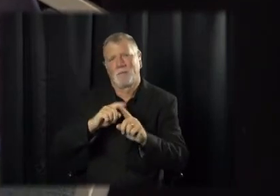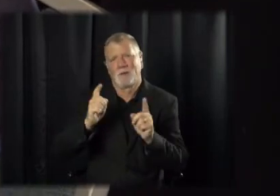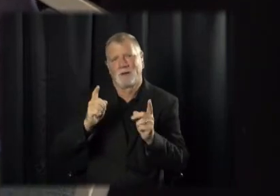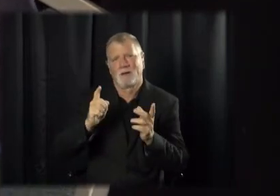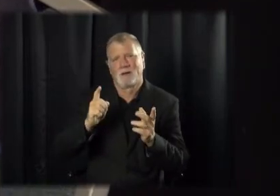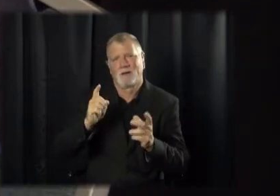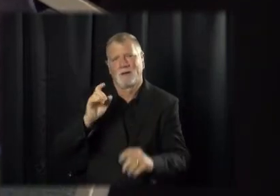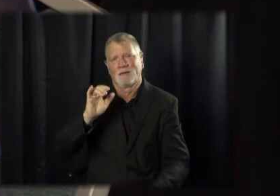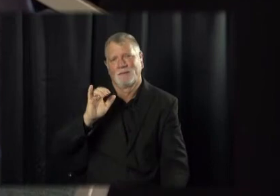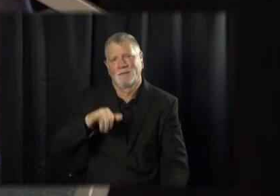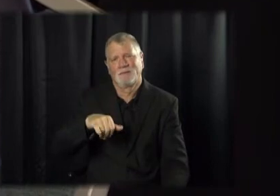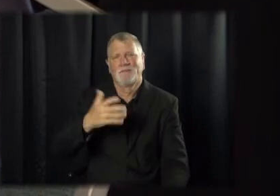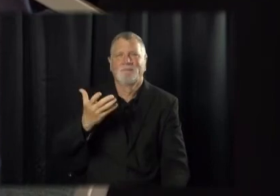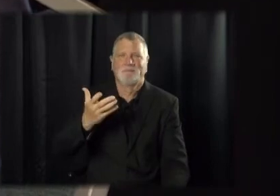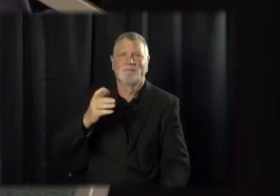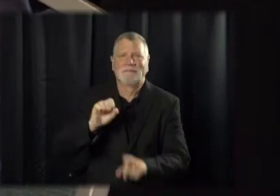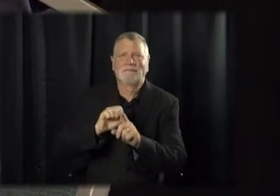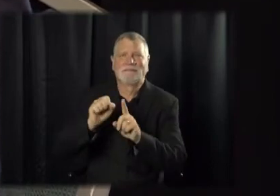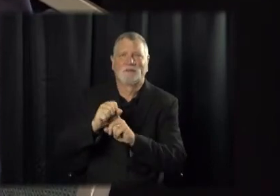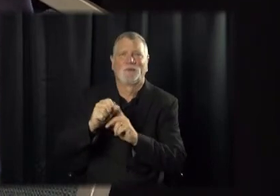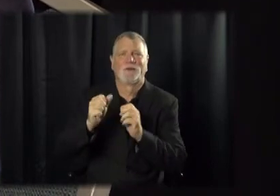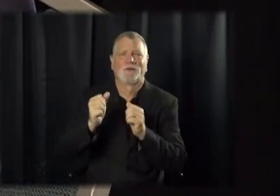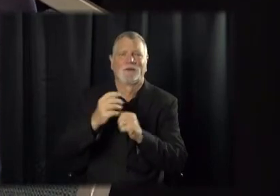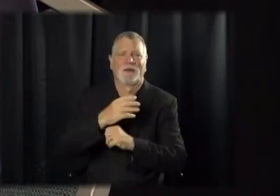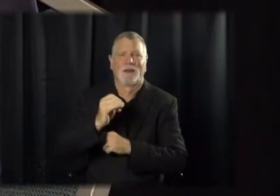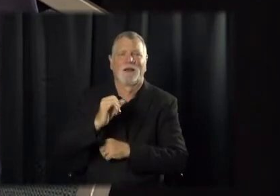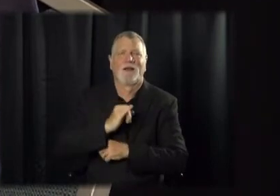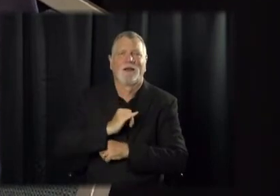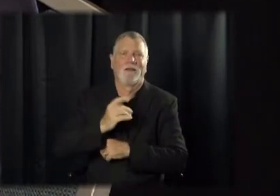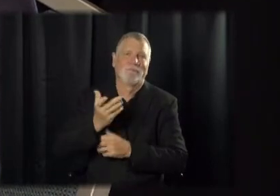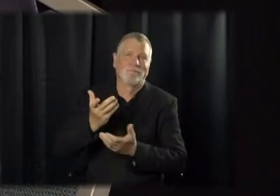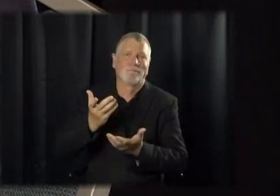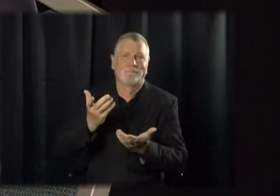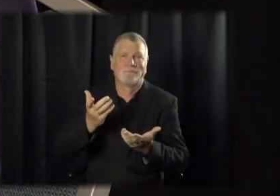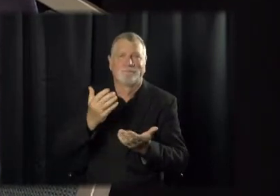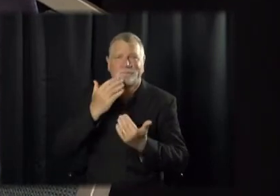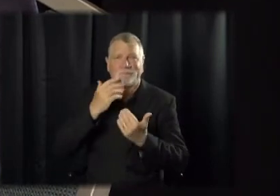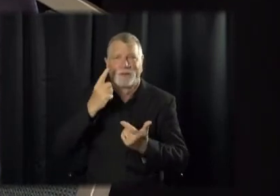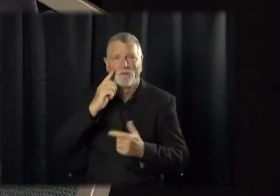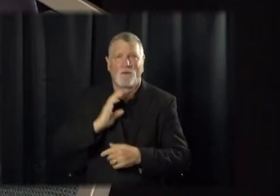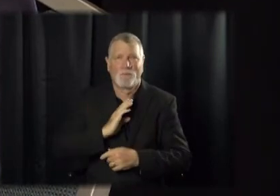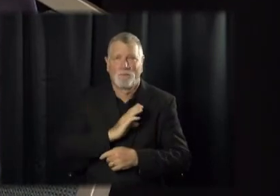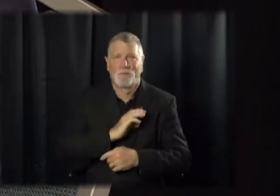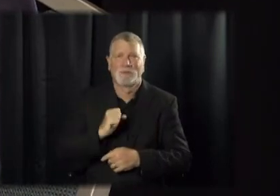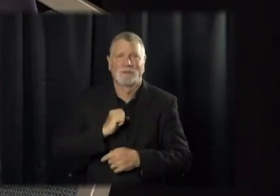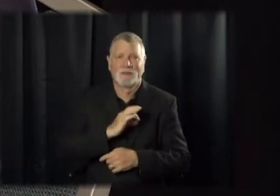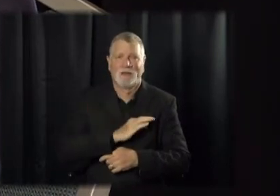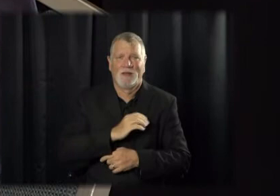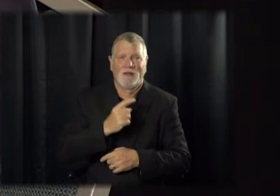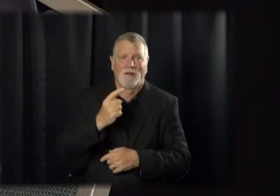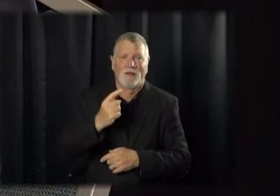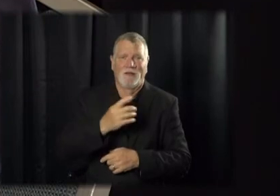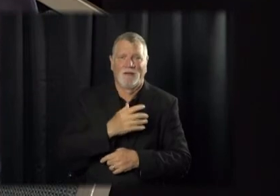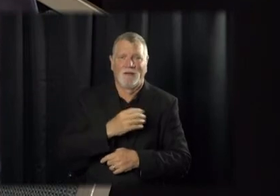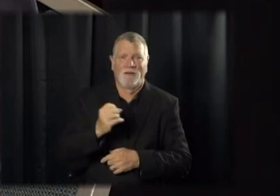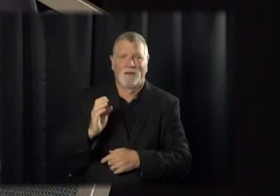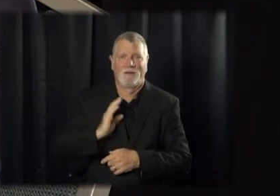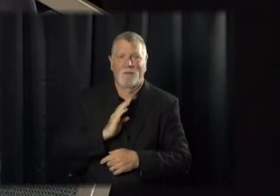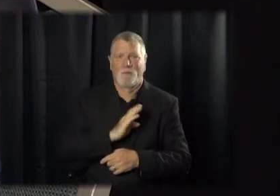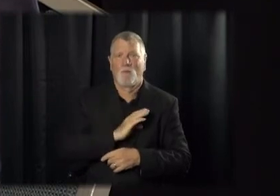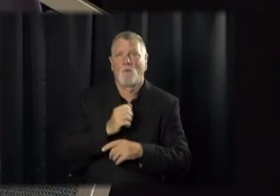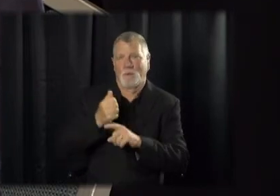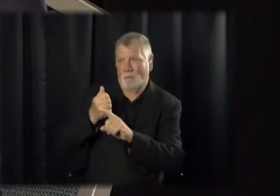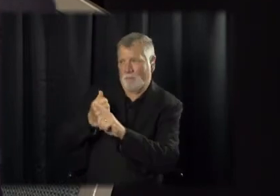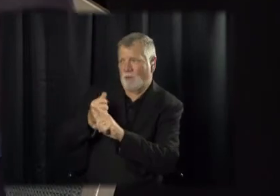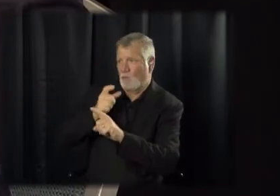But that's the situation, and again I thank the board staff and the board